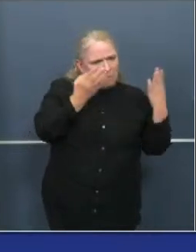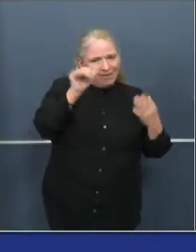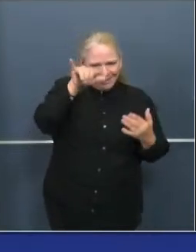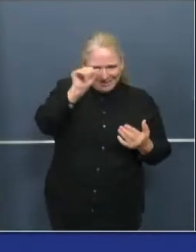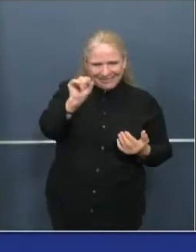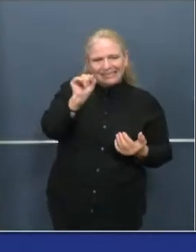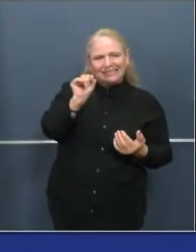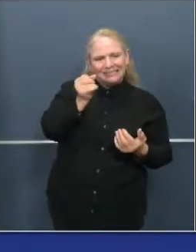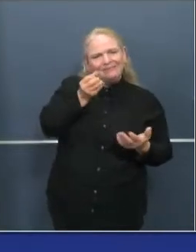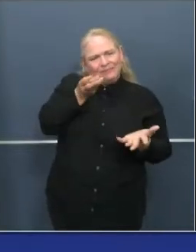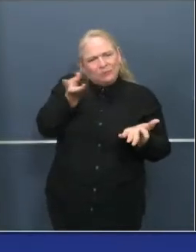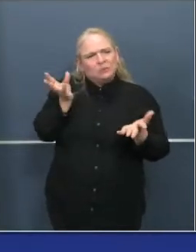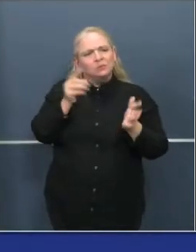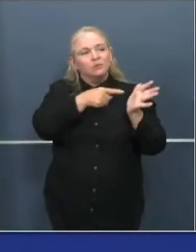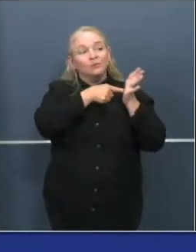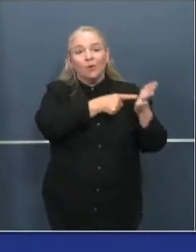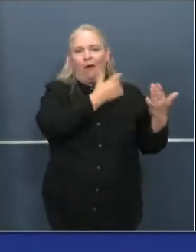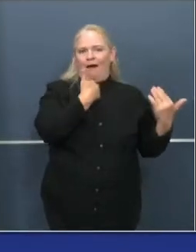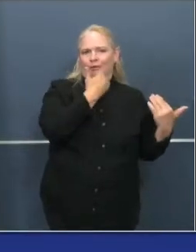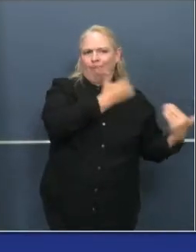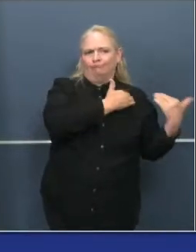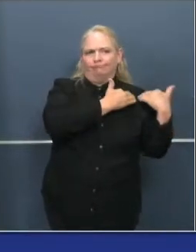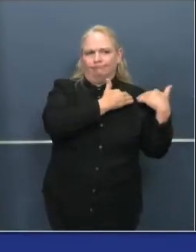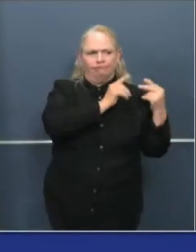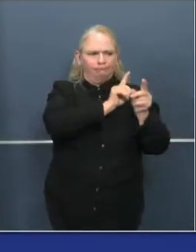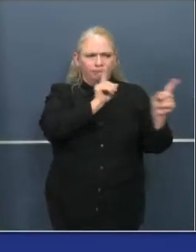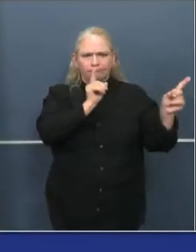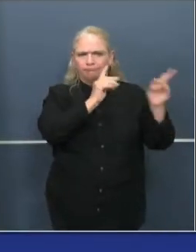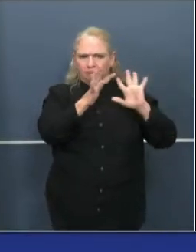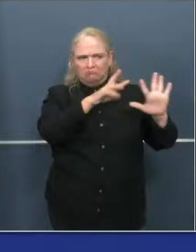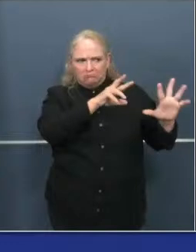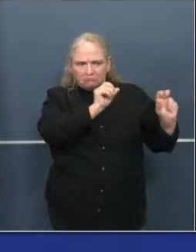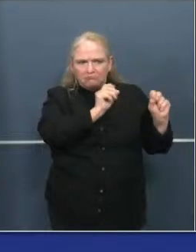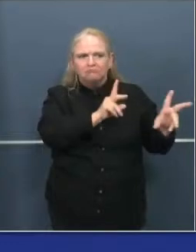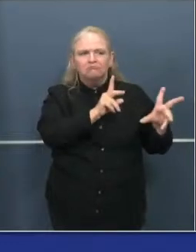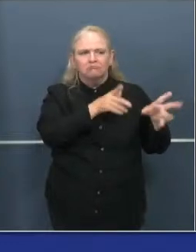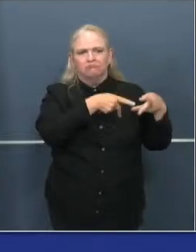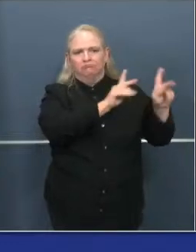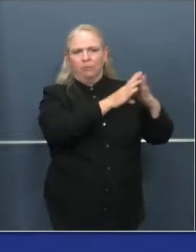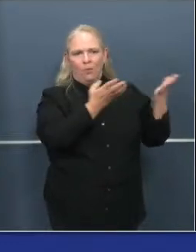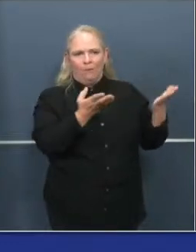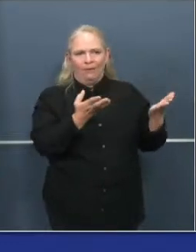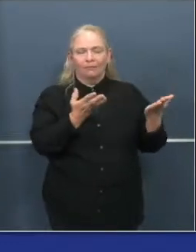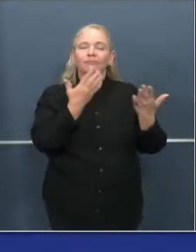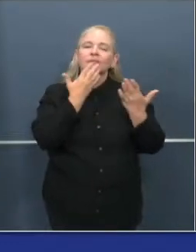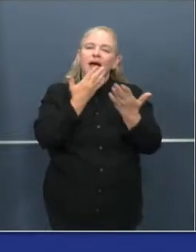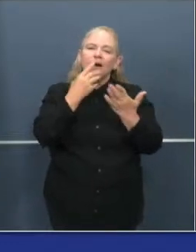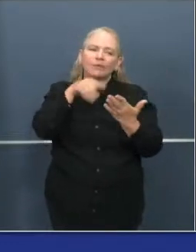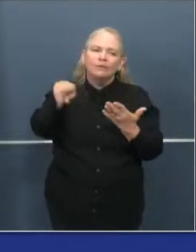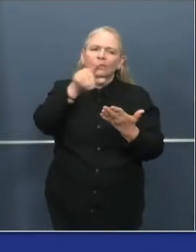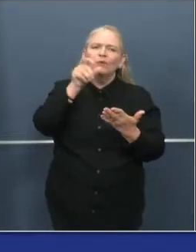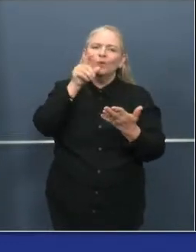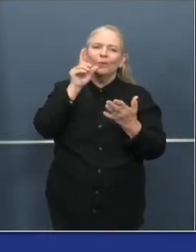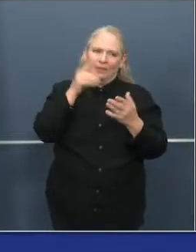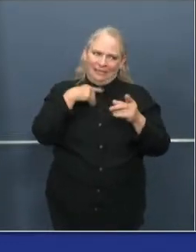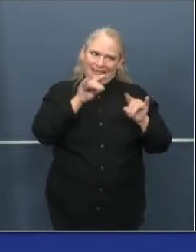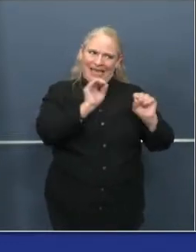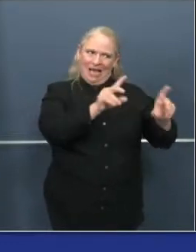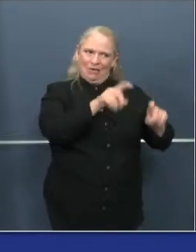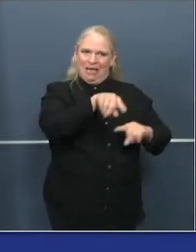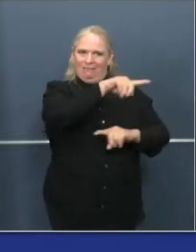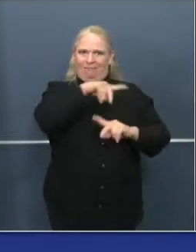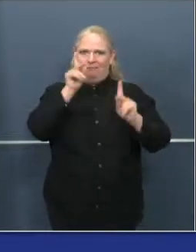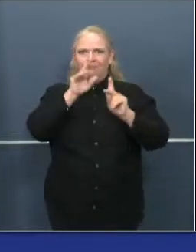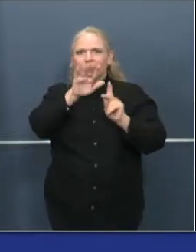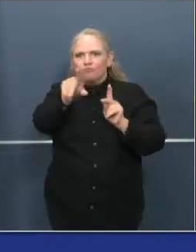that were educating the public, those that weren't, unfortunately, acting in their best health interest or the health interests